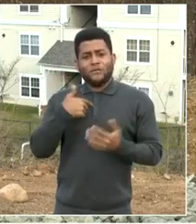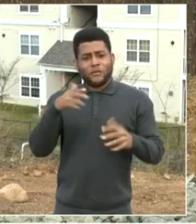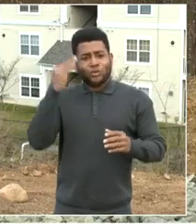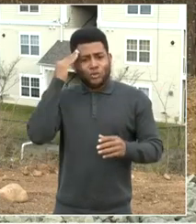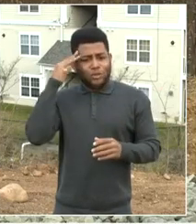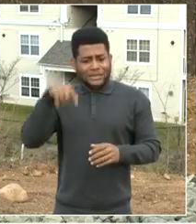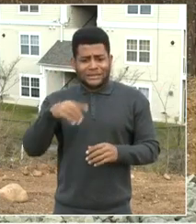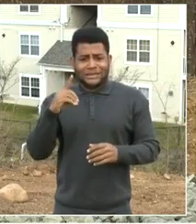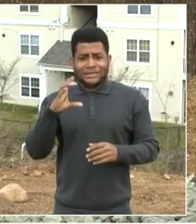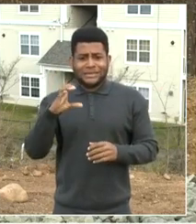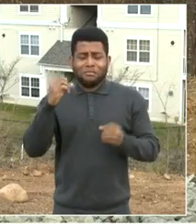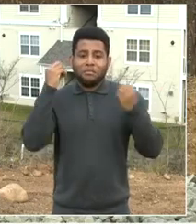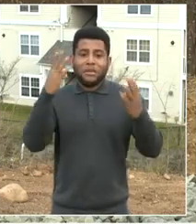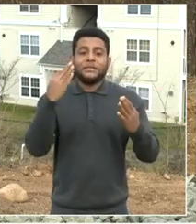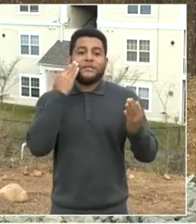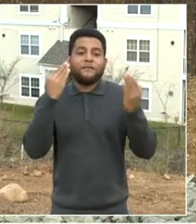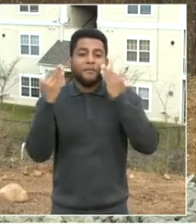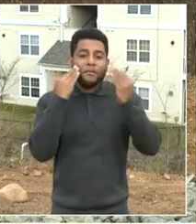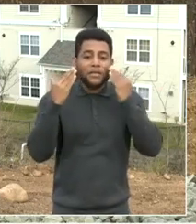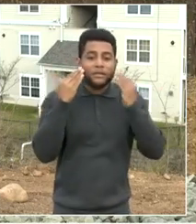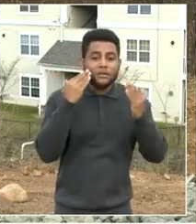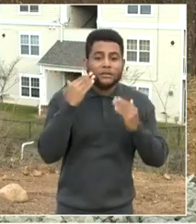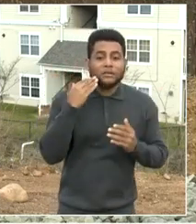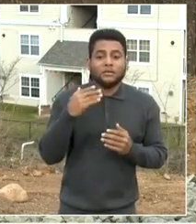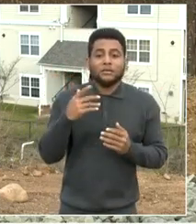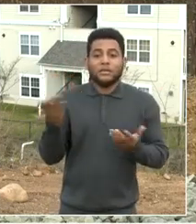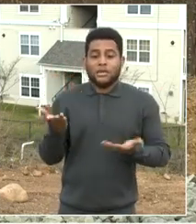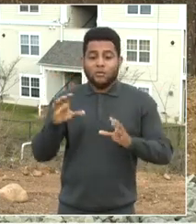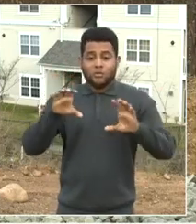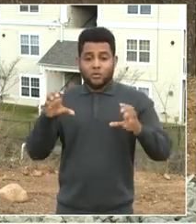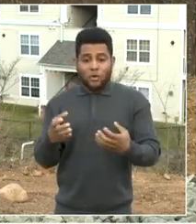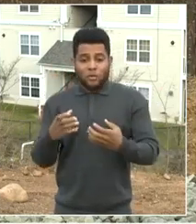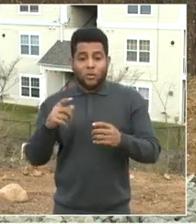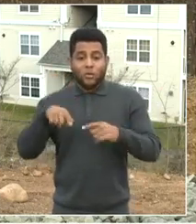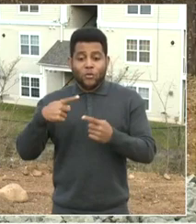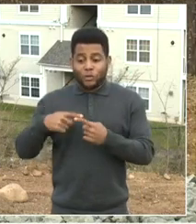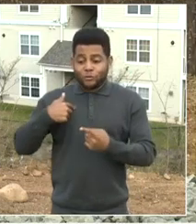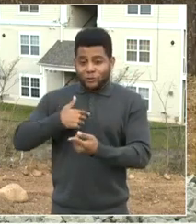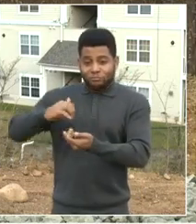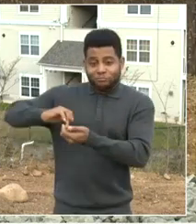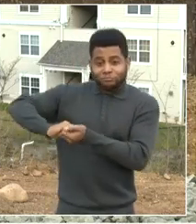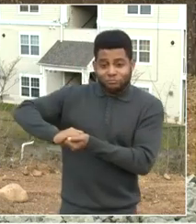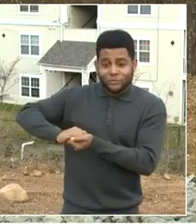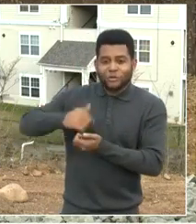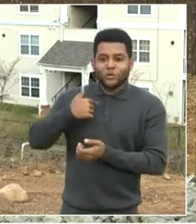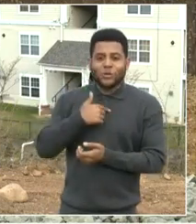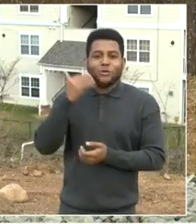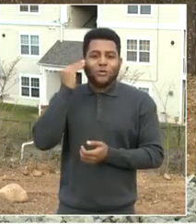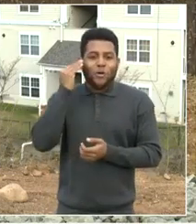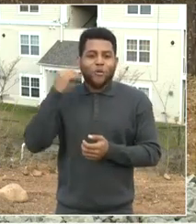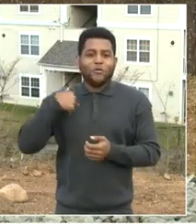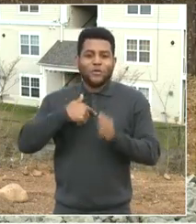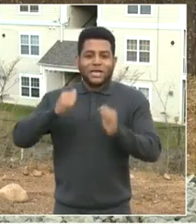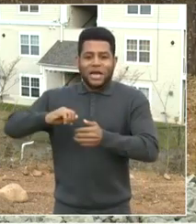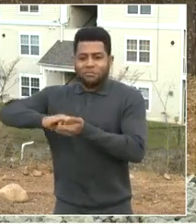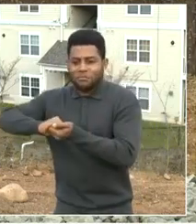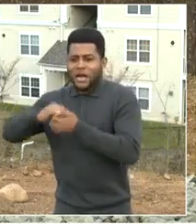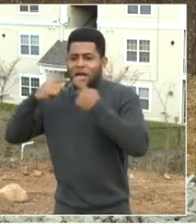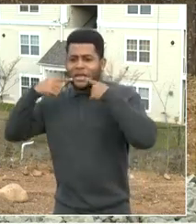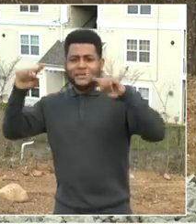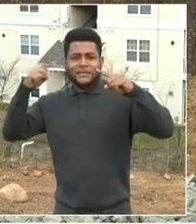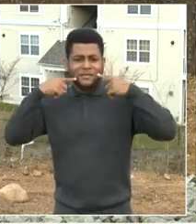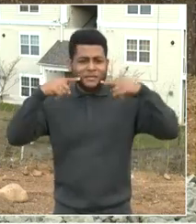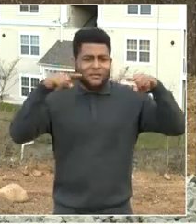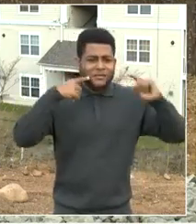because we know what we're getting in a partner when we partner with Habitat. And that's evidenced by some of the other projects that they've completed, including